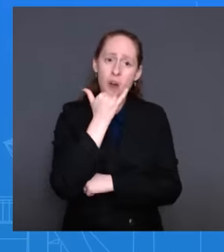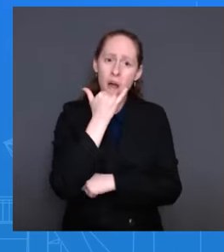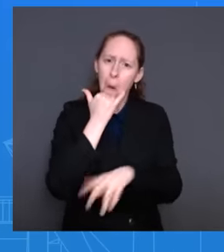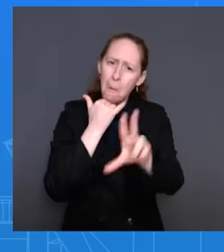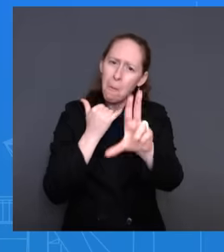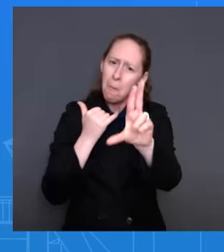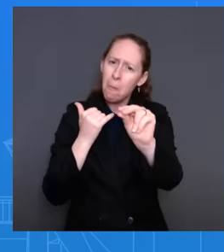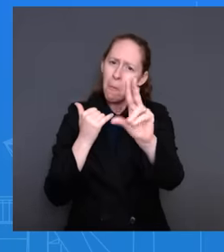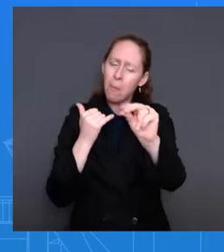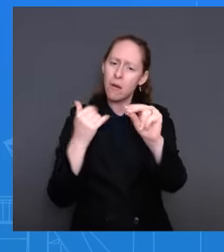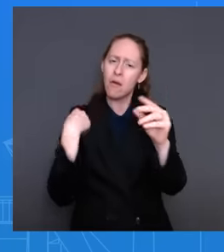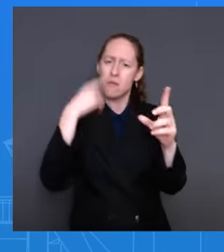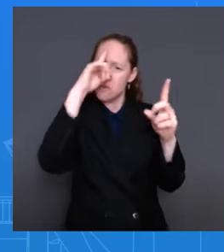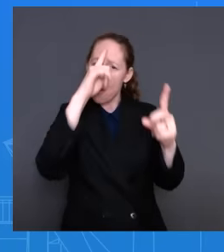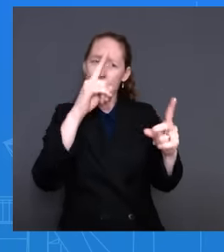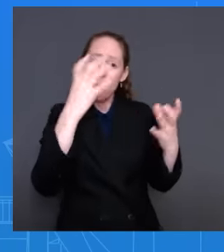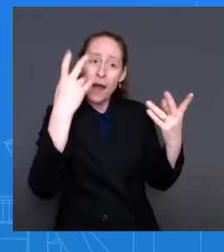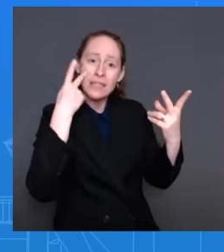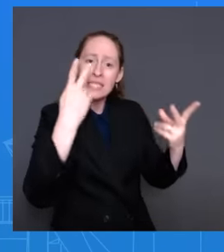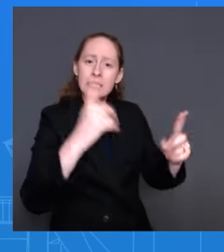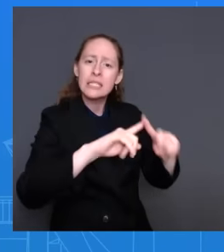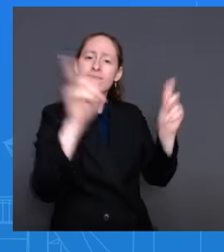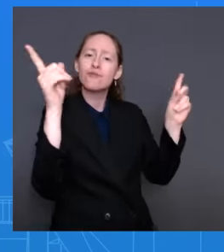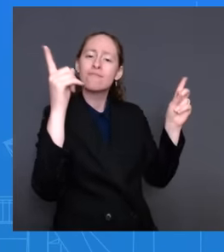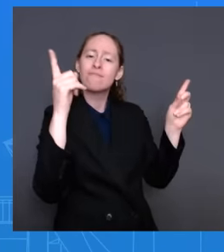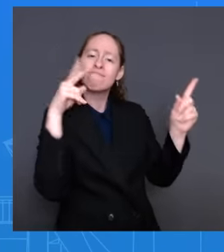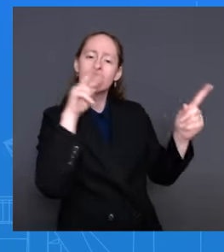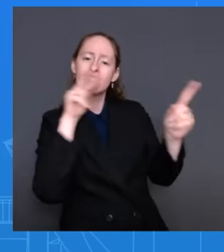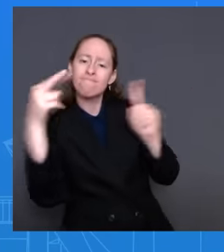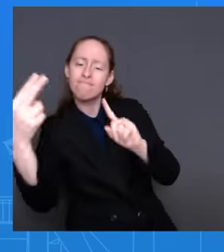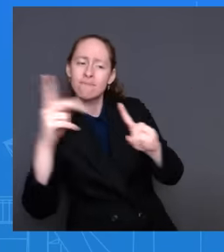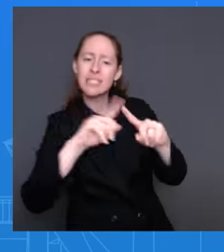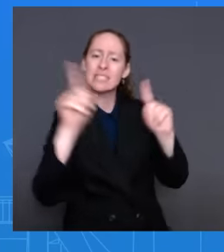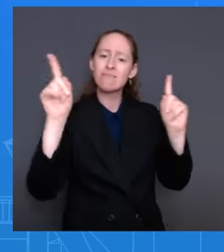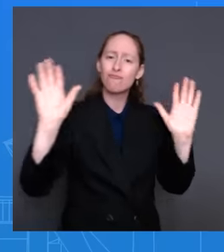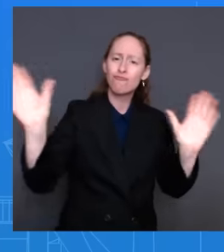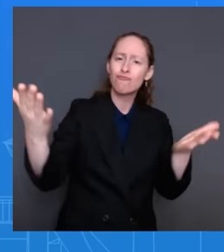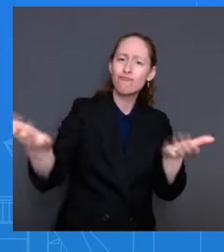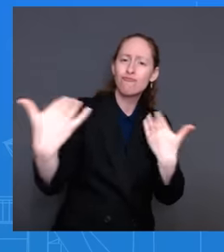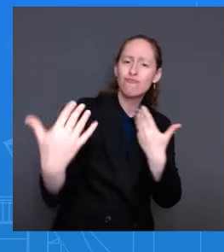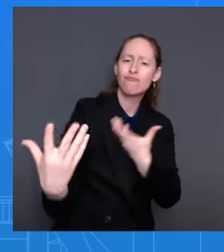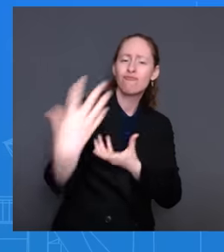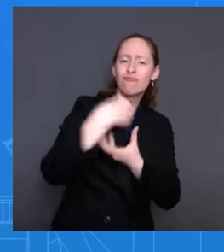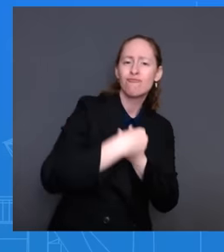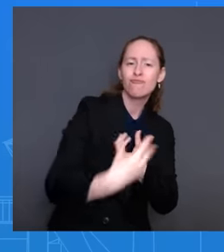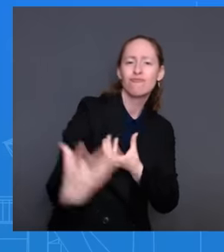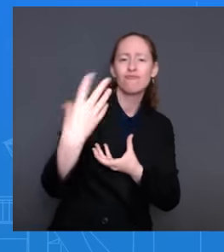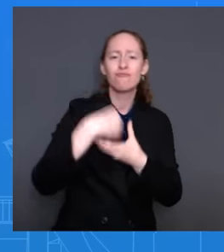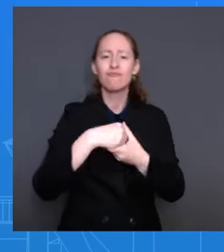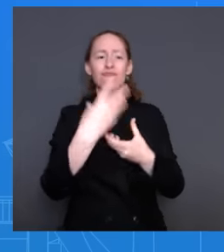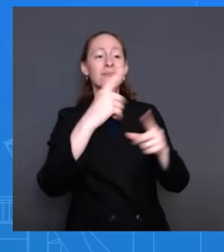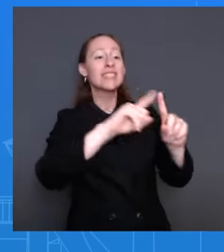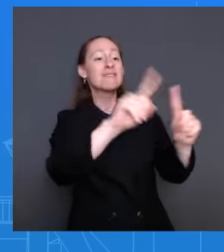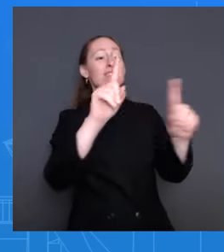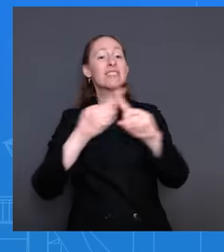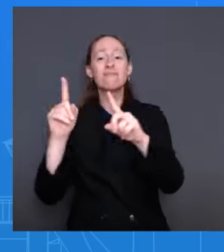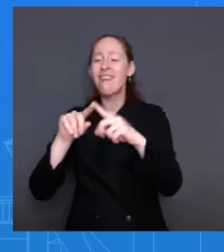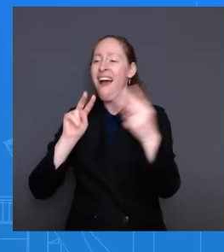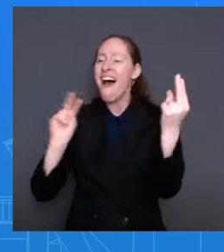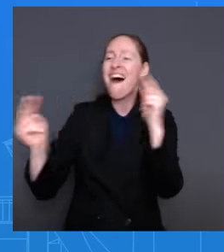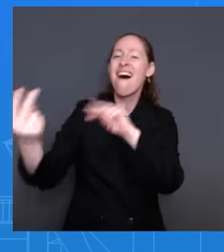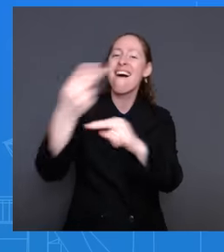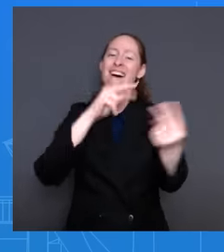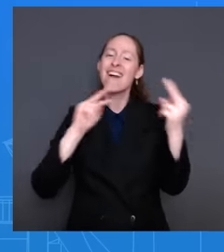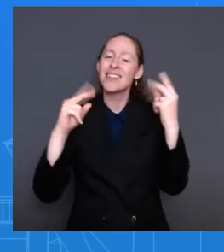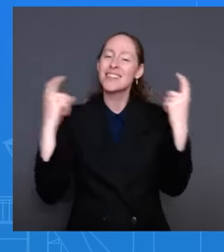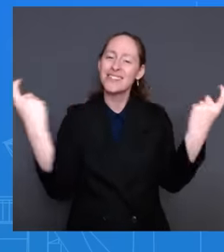said, everyone has their own history. We hope today is one step forward to respecting and understanding each and every one as a valuable